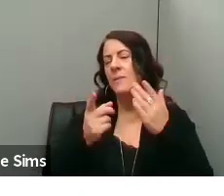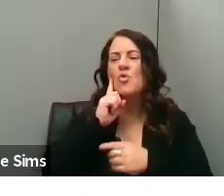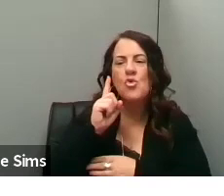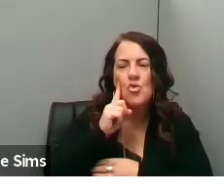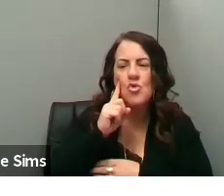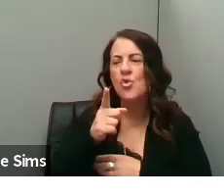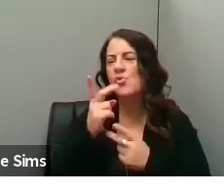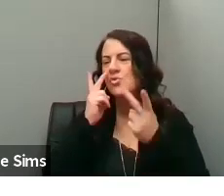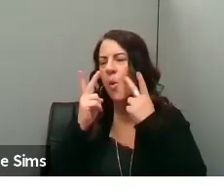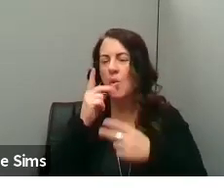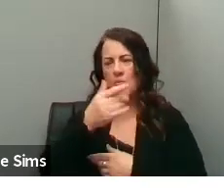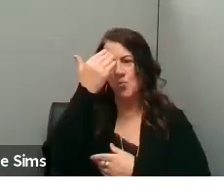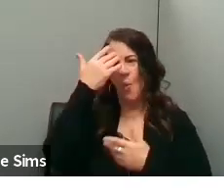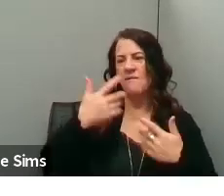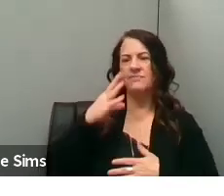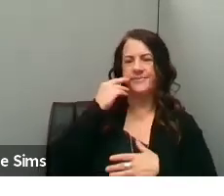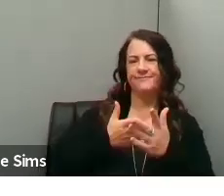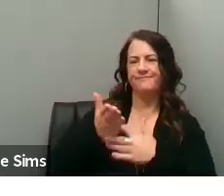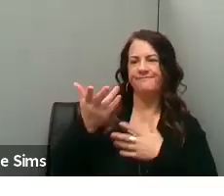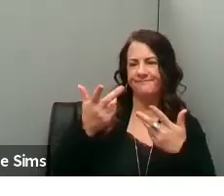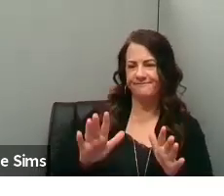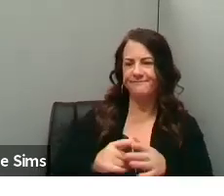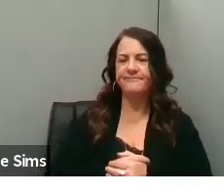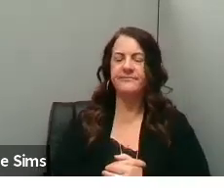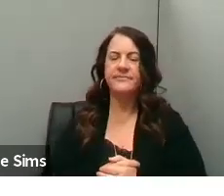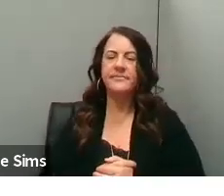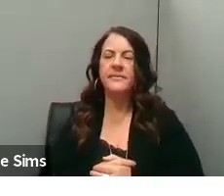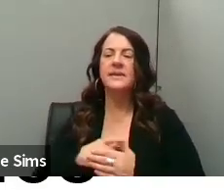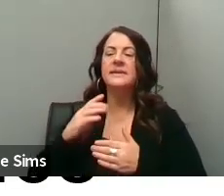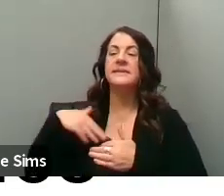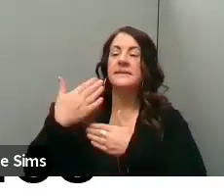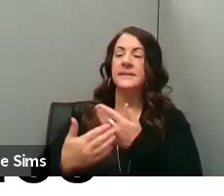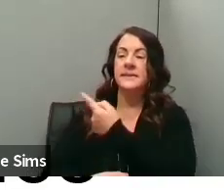or personally know about. Next slide, please.